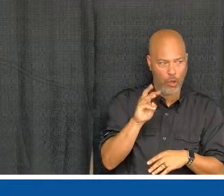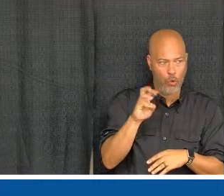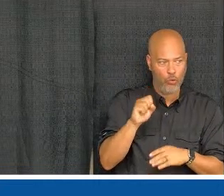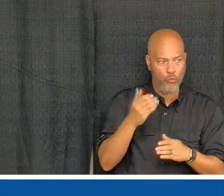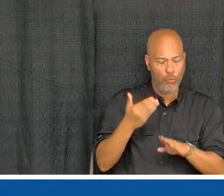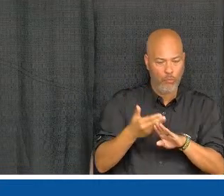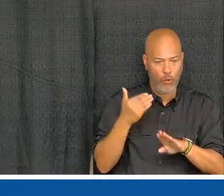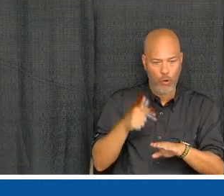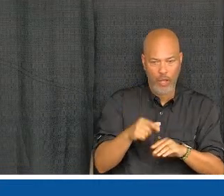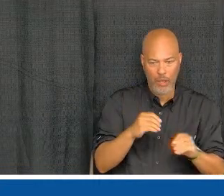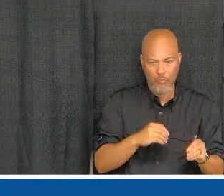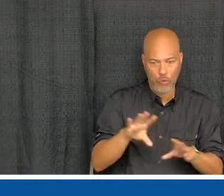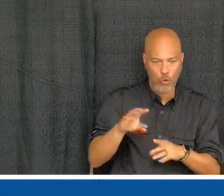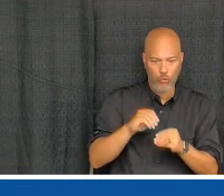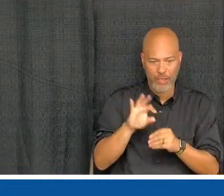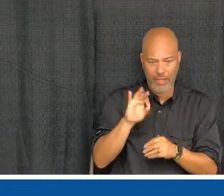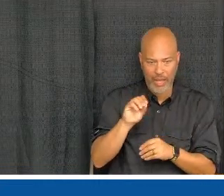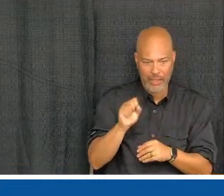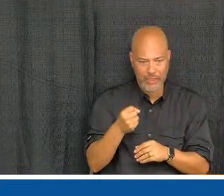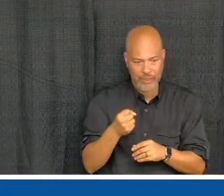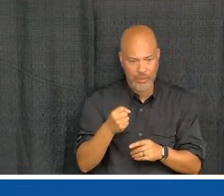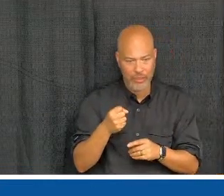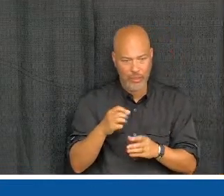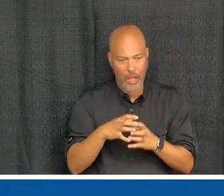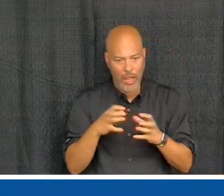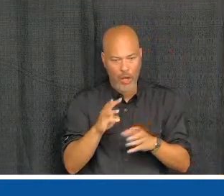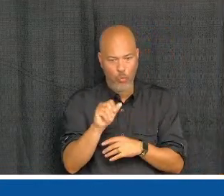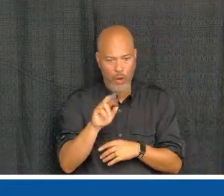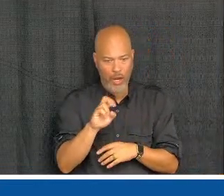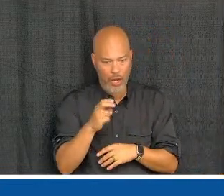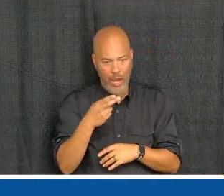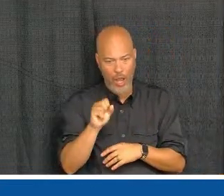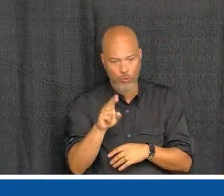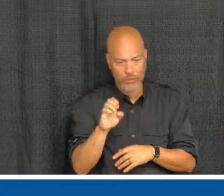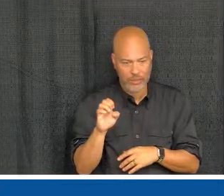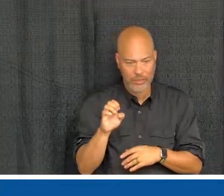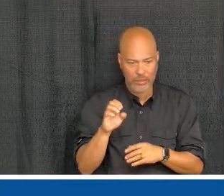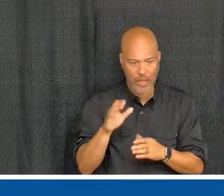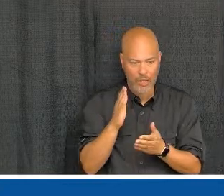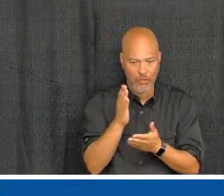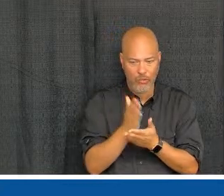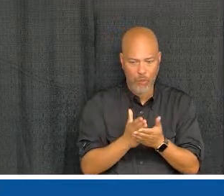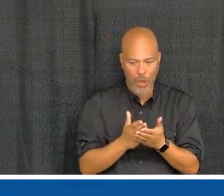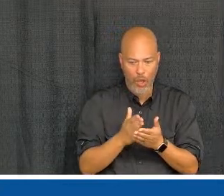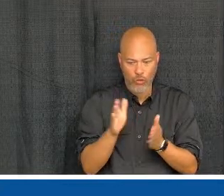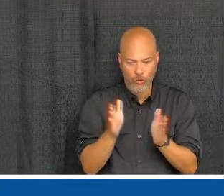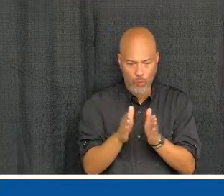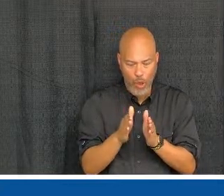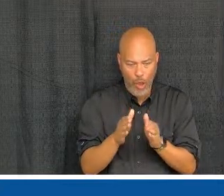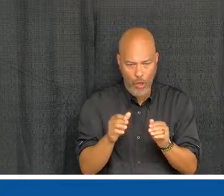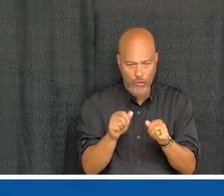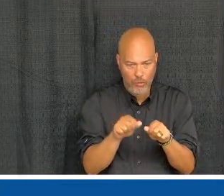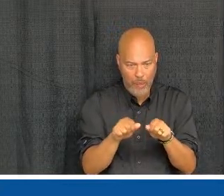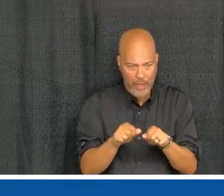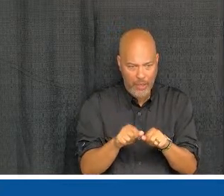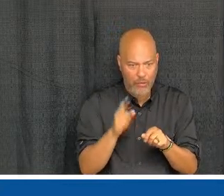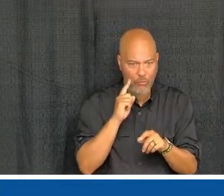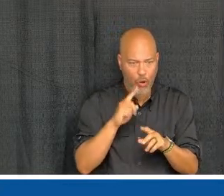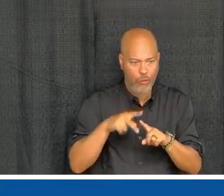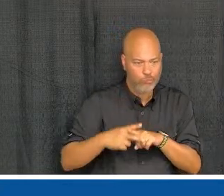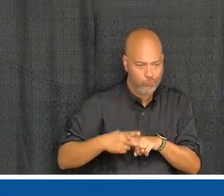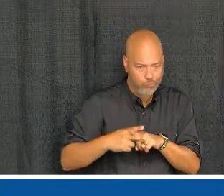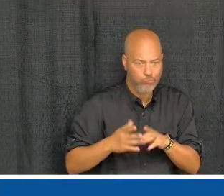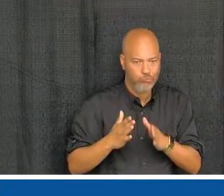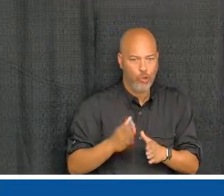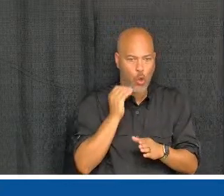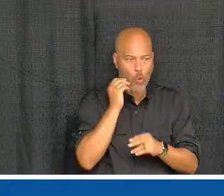they moved in the 90s. A lot of warehouses and small maker spaces for craftsmen and